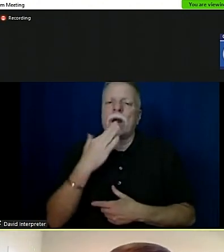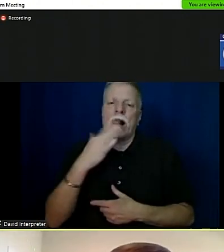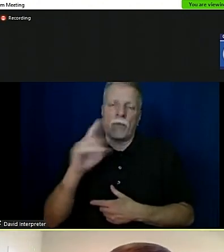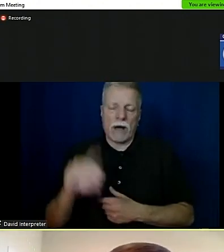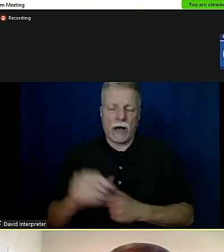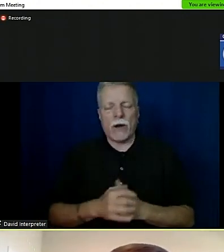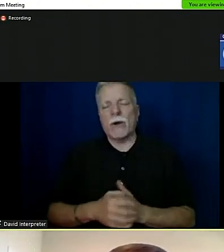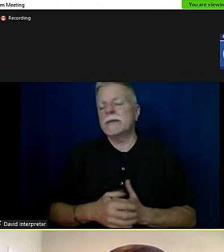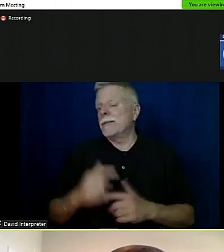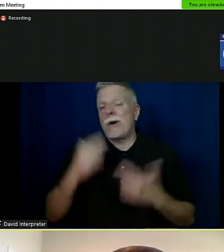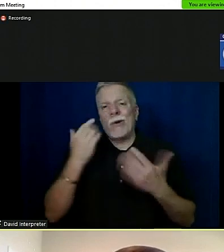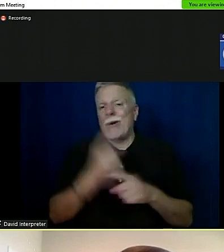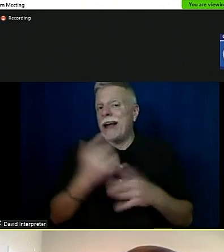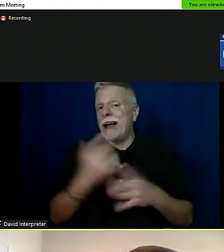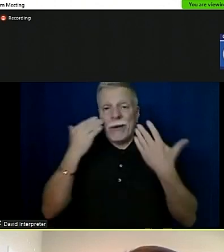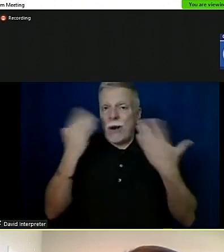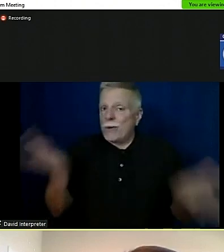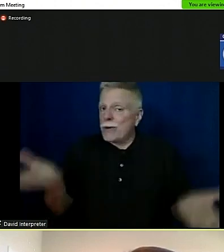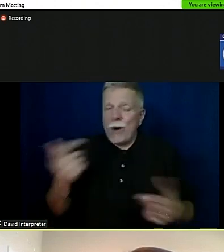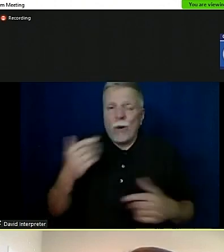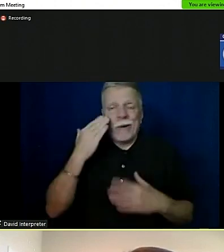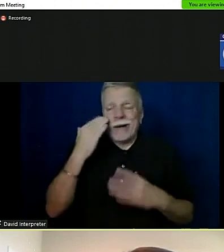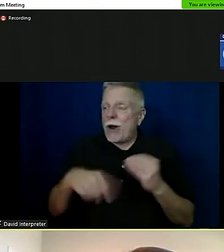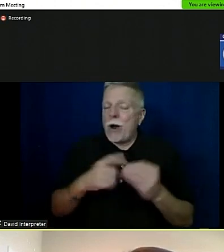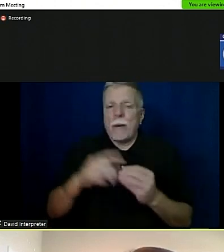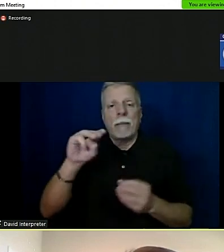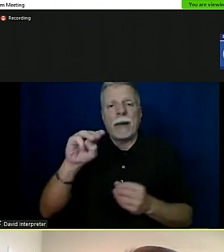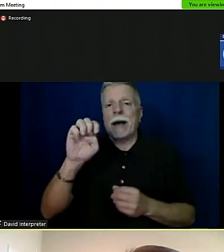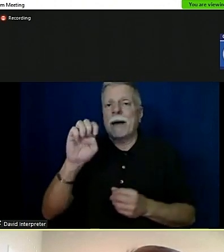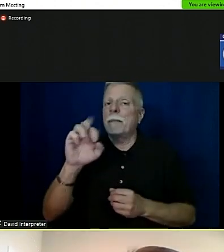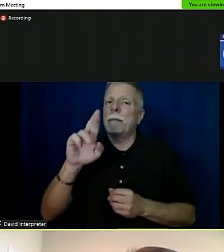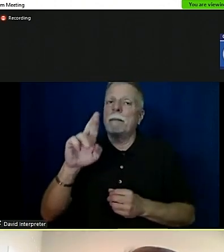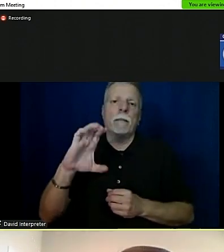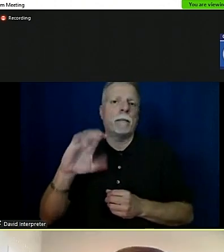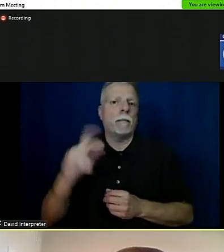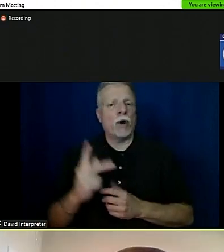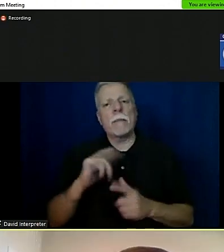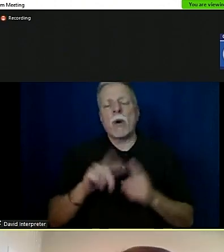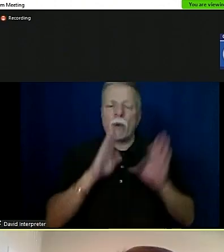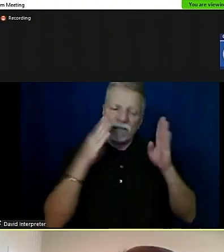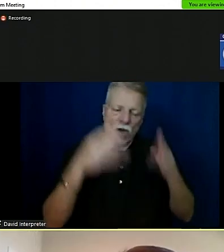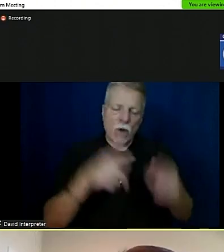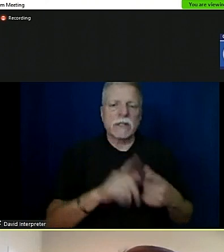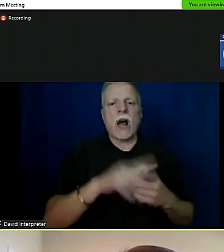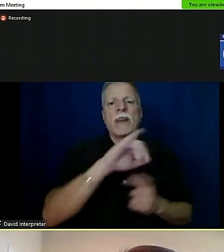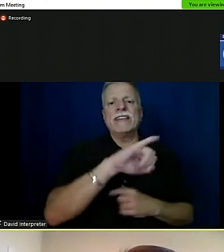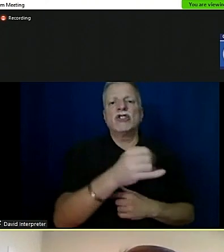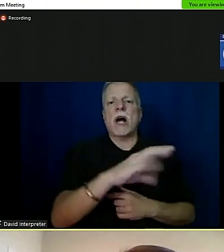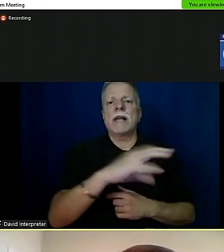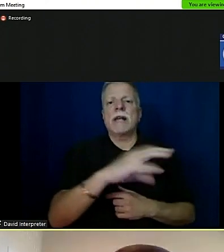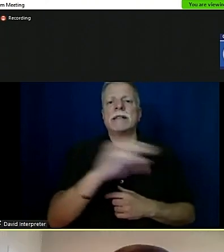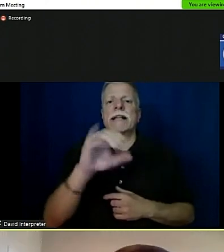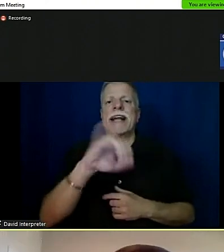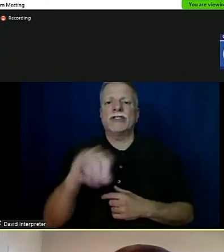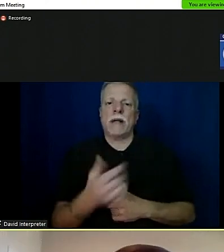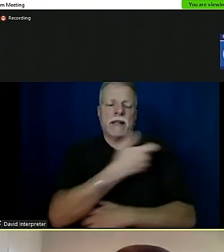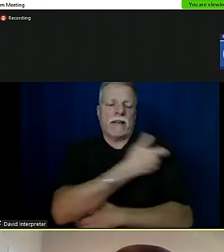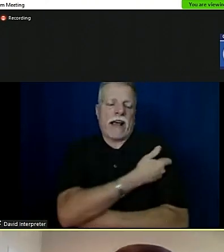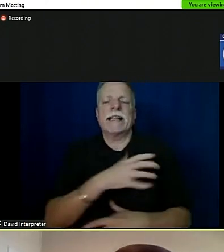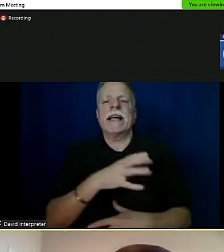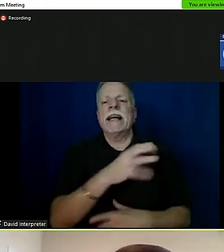discussion, don't know anything about Merck. We're just focused on the Johnson & Johnson vaccine, and then